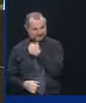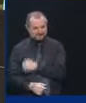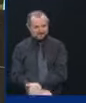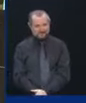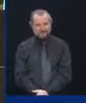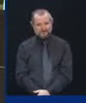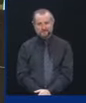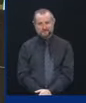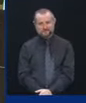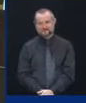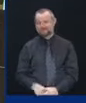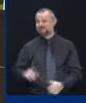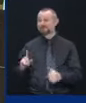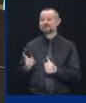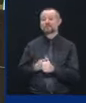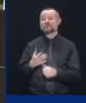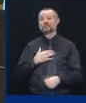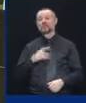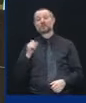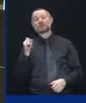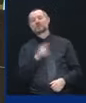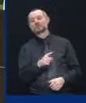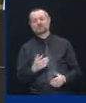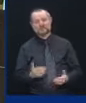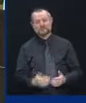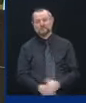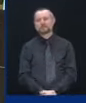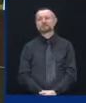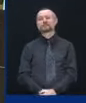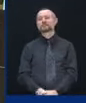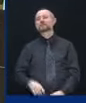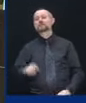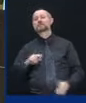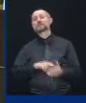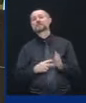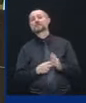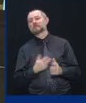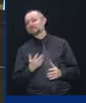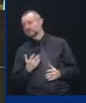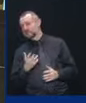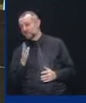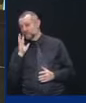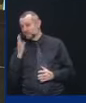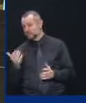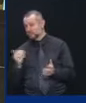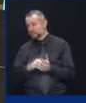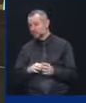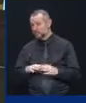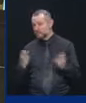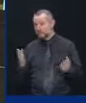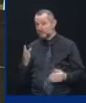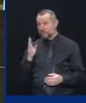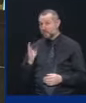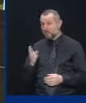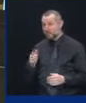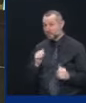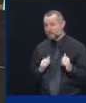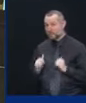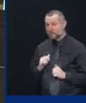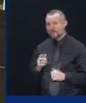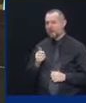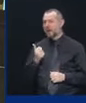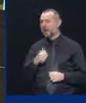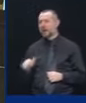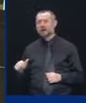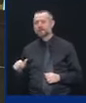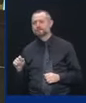the biggest question that people have is this the next step in terms of reopening Broadway? Will Broadway theaters or any number